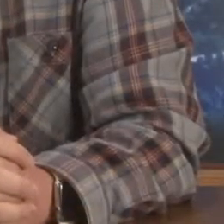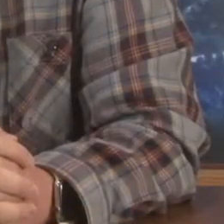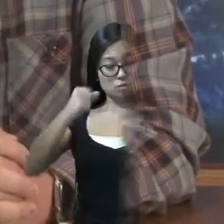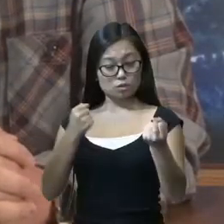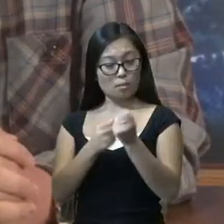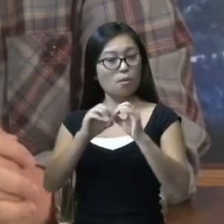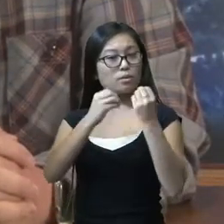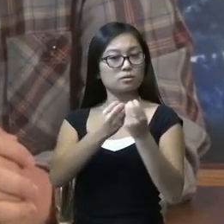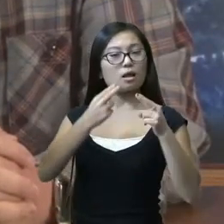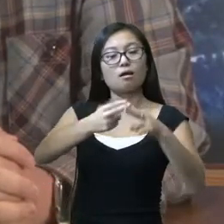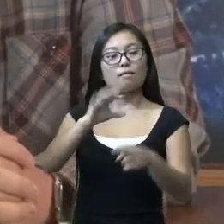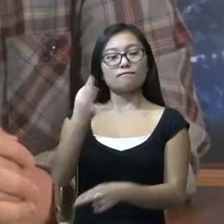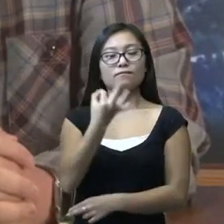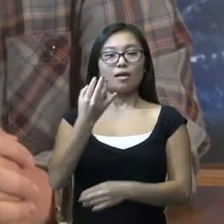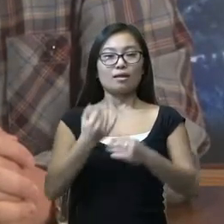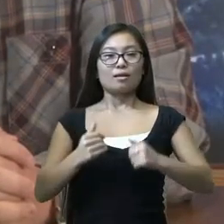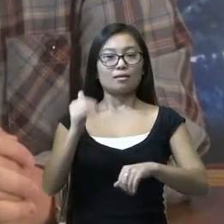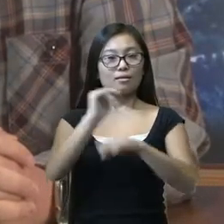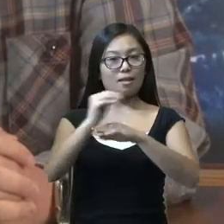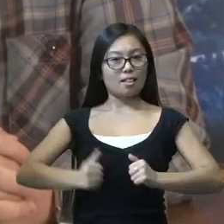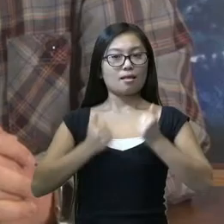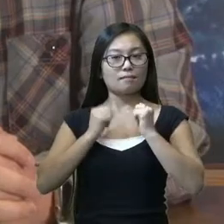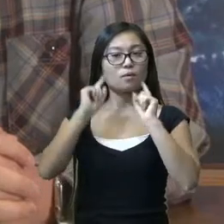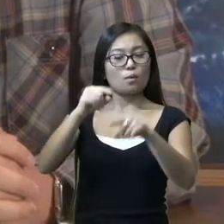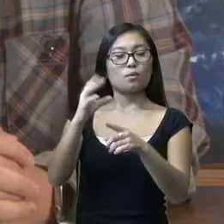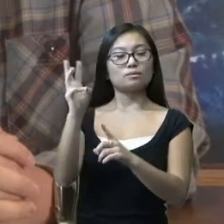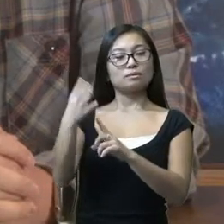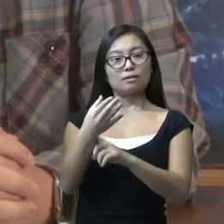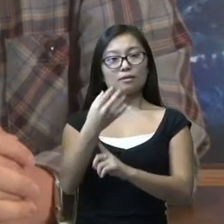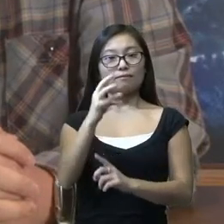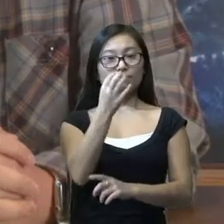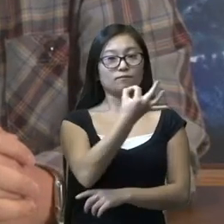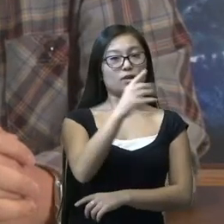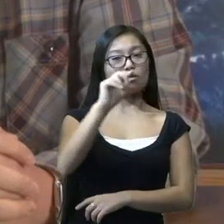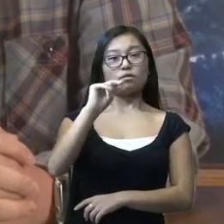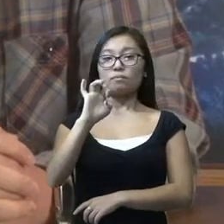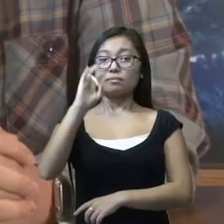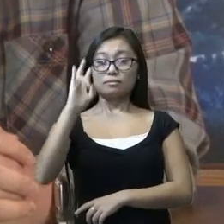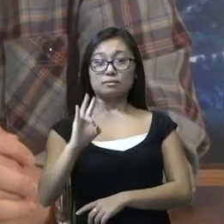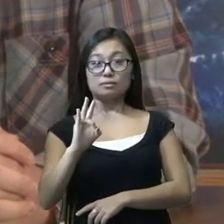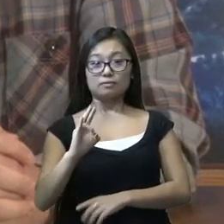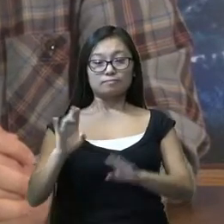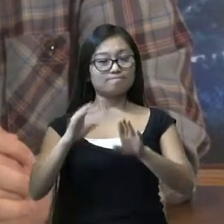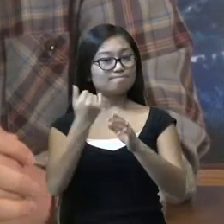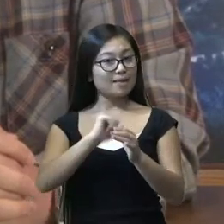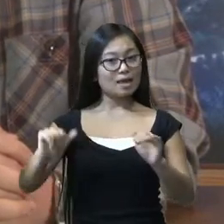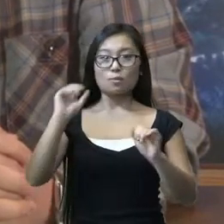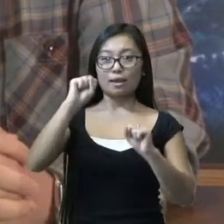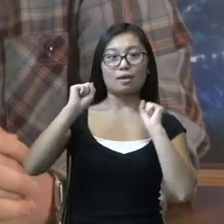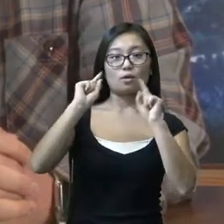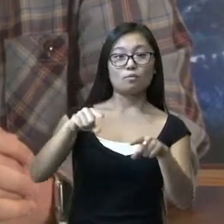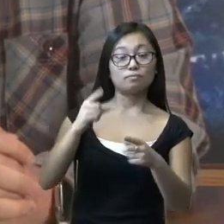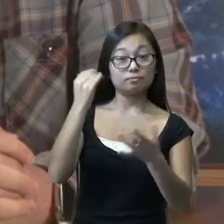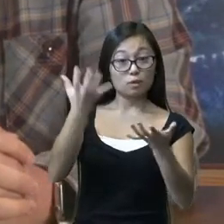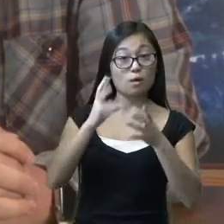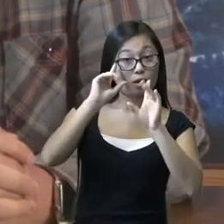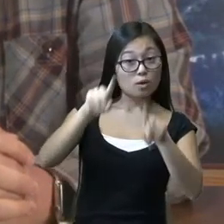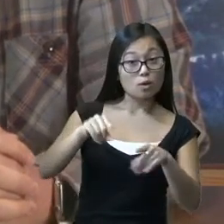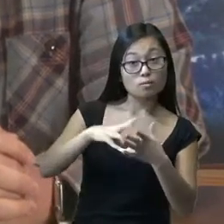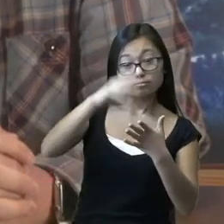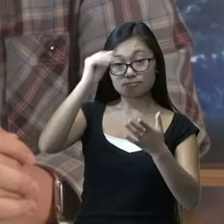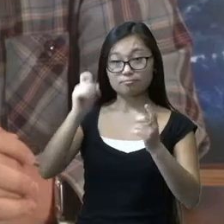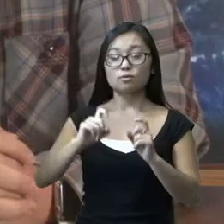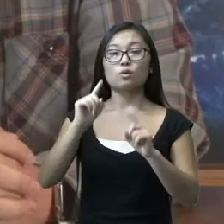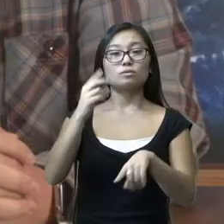Friday Night Live goes to Six Flags on Saturday, November 7th, and it is open to all students. For more information or for permission